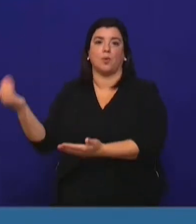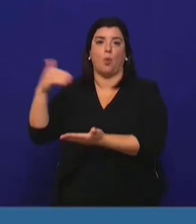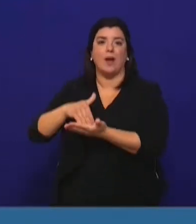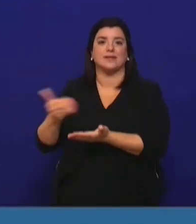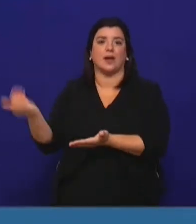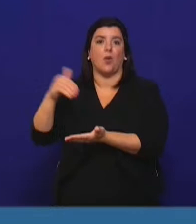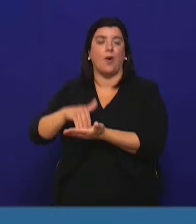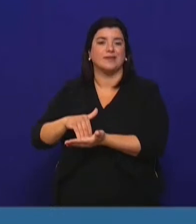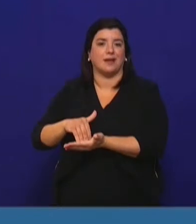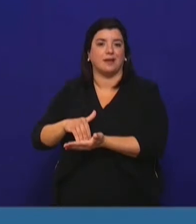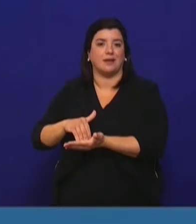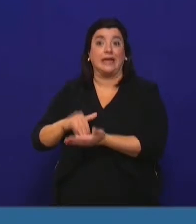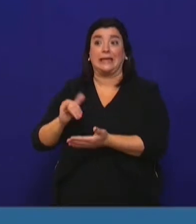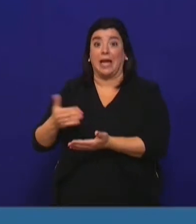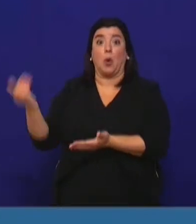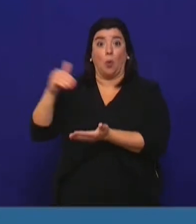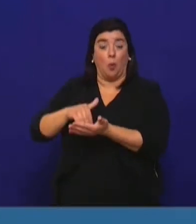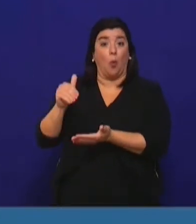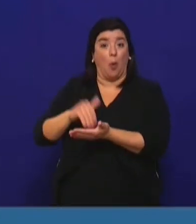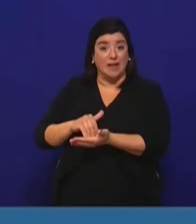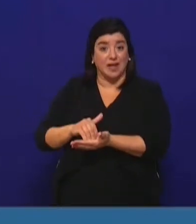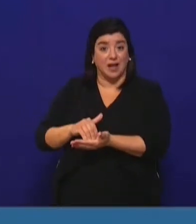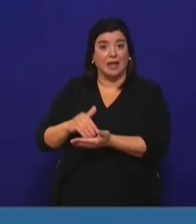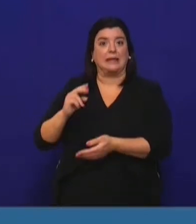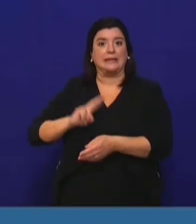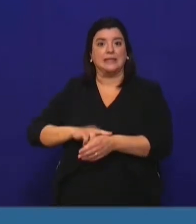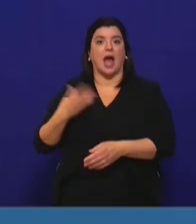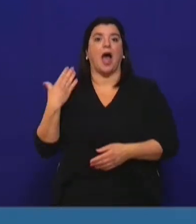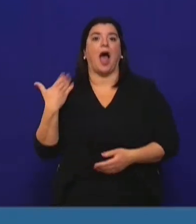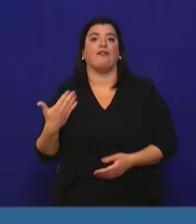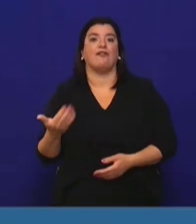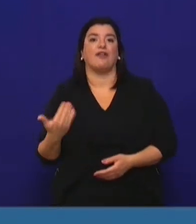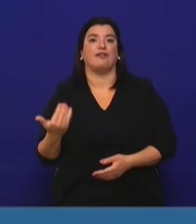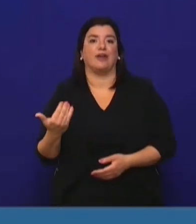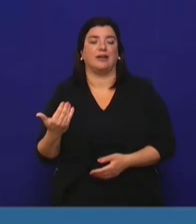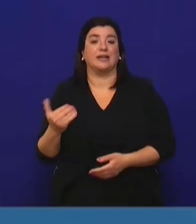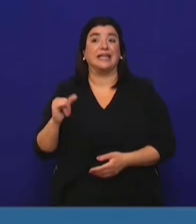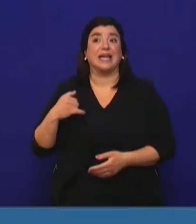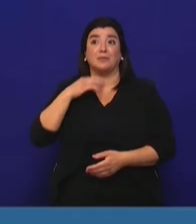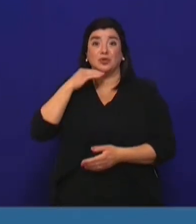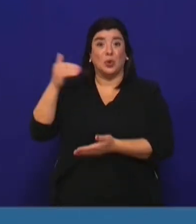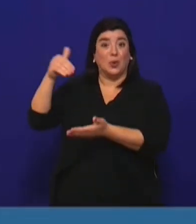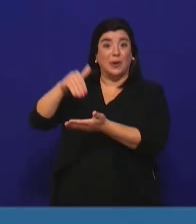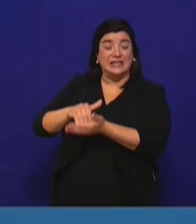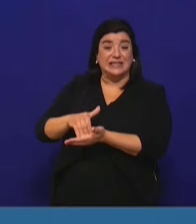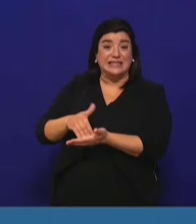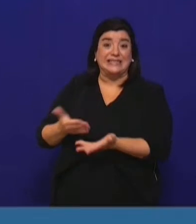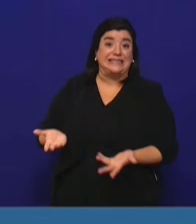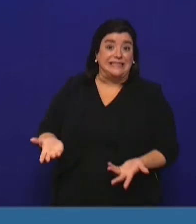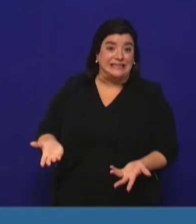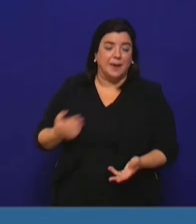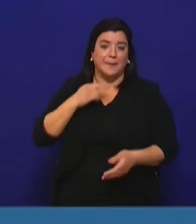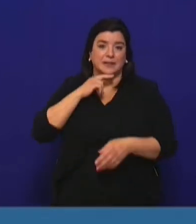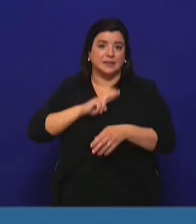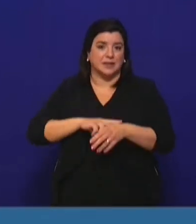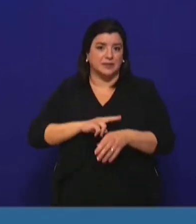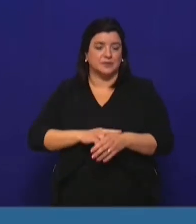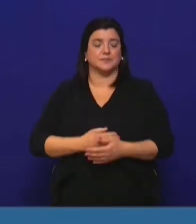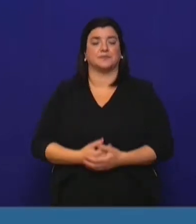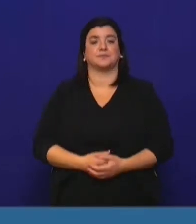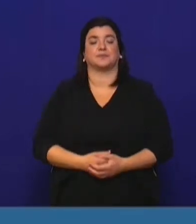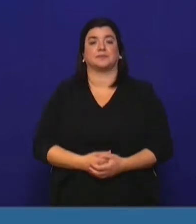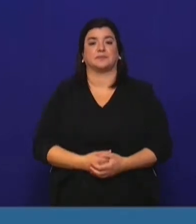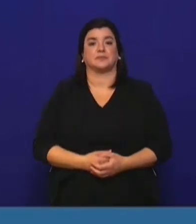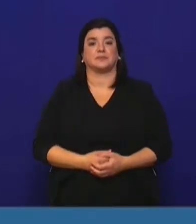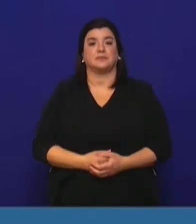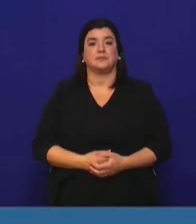nistgħu nħaffu il-proċess tagħna. U bħalma qegħdin taraw din il-grafika hawnhekk qegħdin taraw li d-dożi li